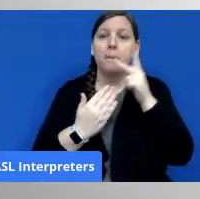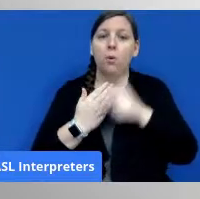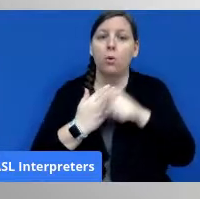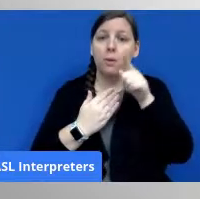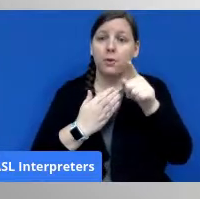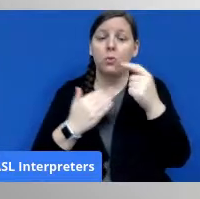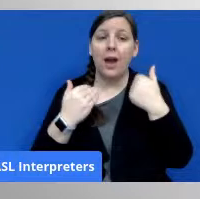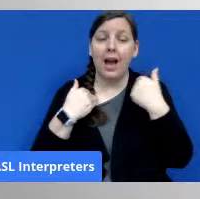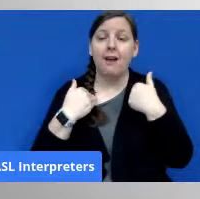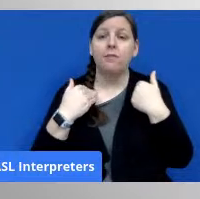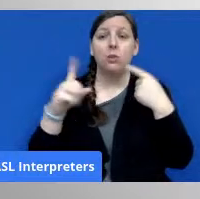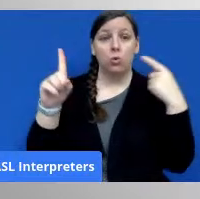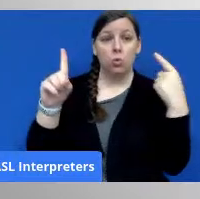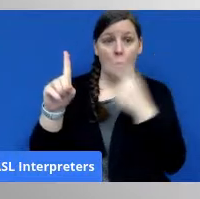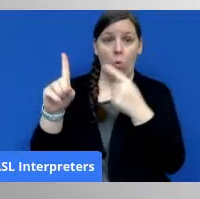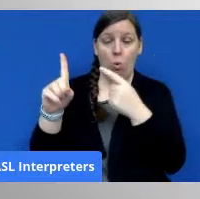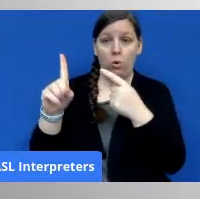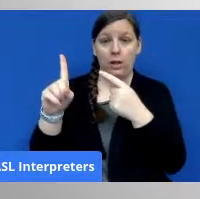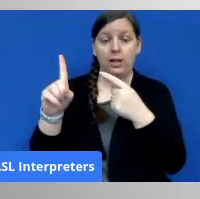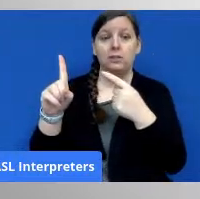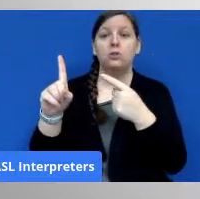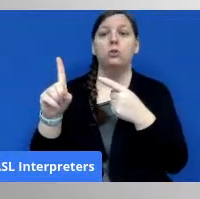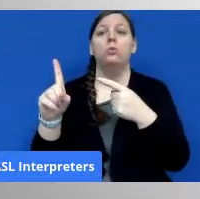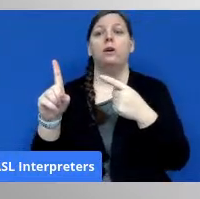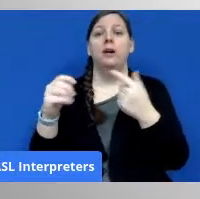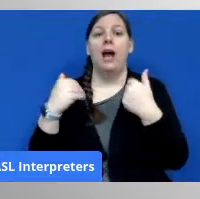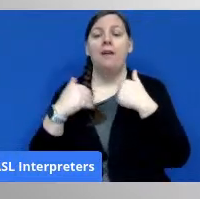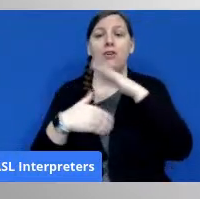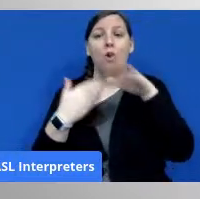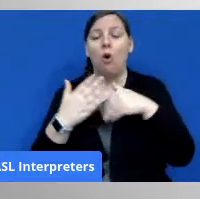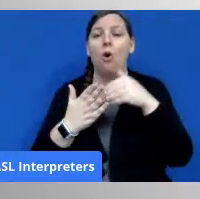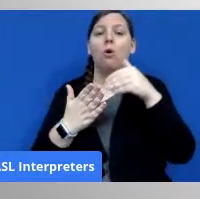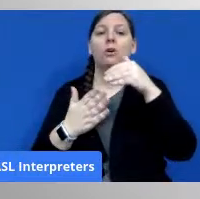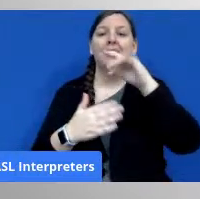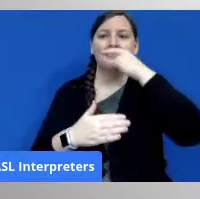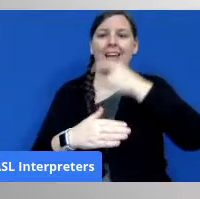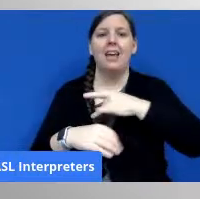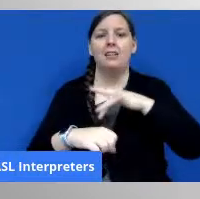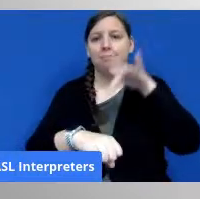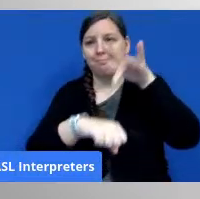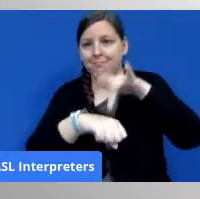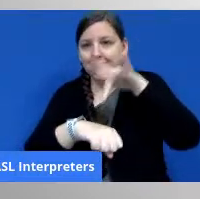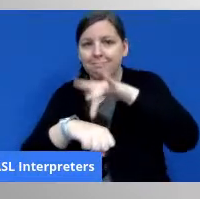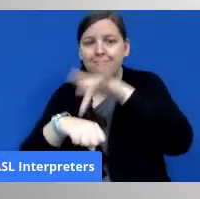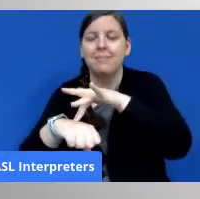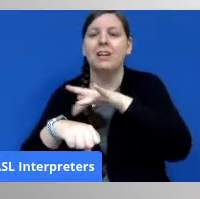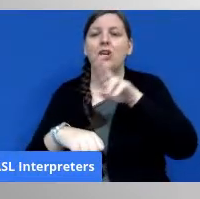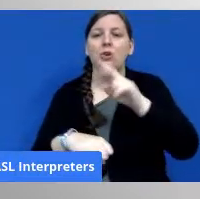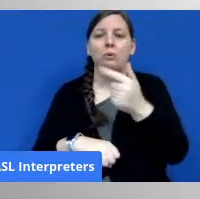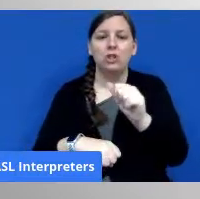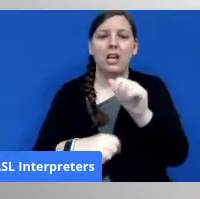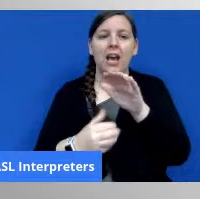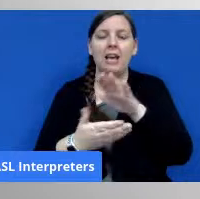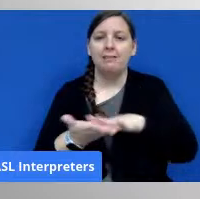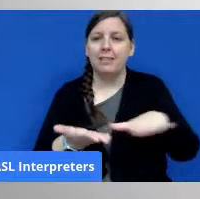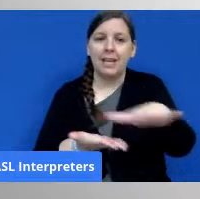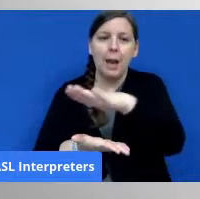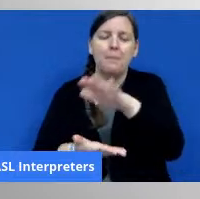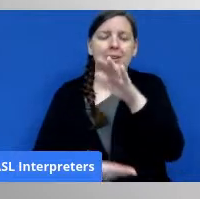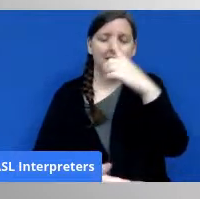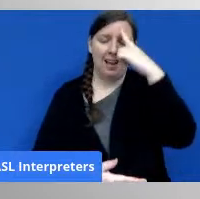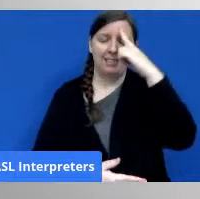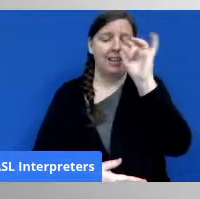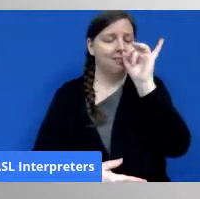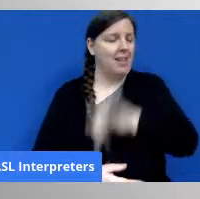goal of getting all the kids onto the UGA campus, I just think that's wonderful. You know, during my teaching career at Athens